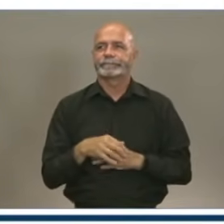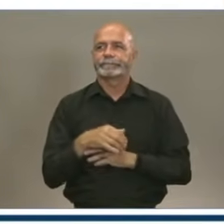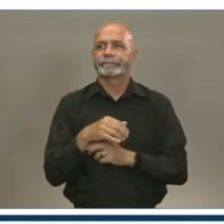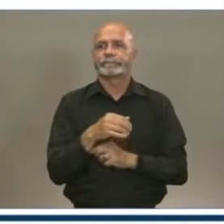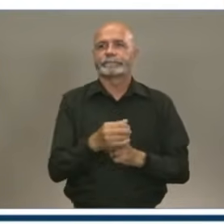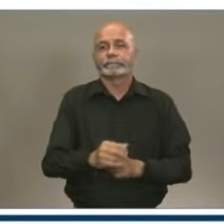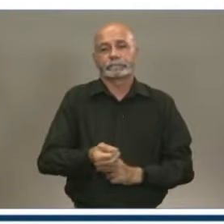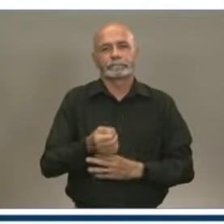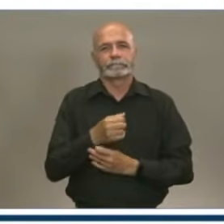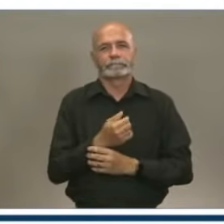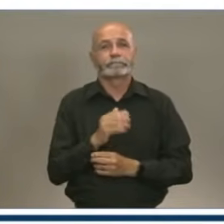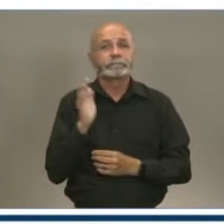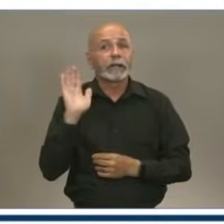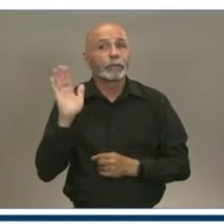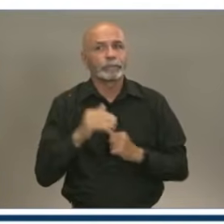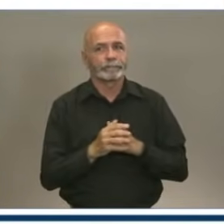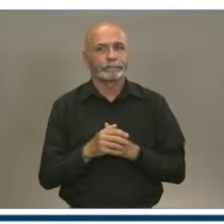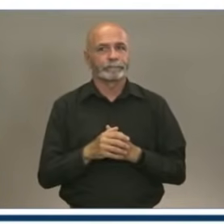Sarah, are you there?